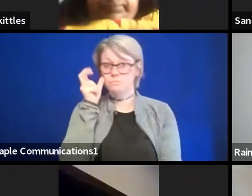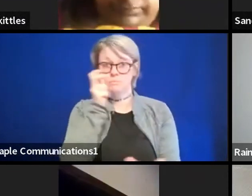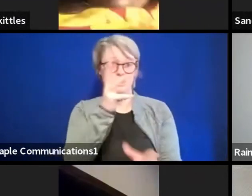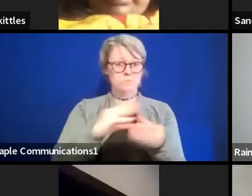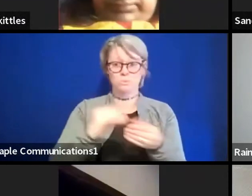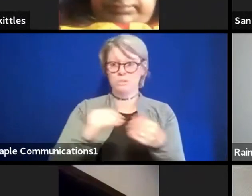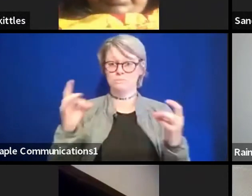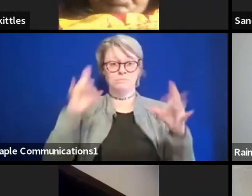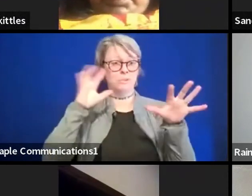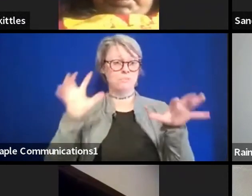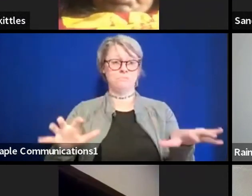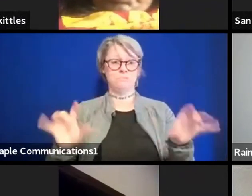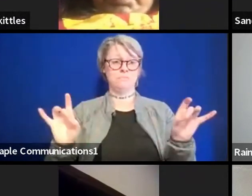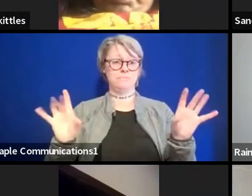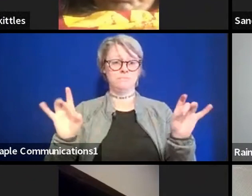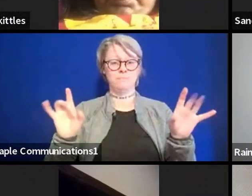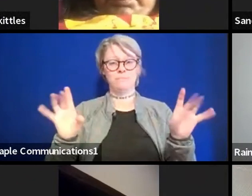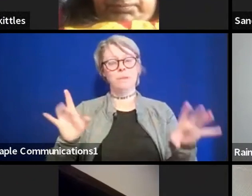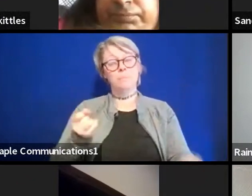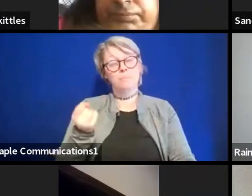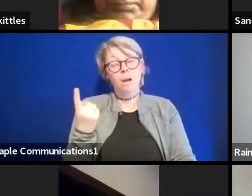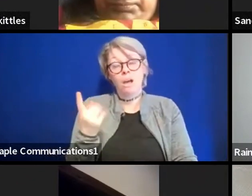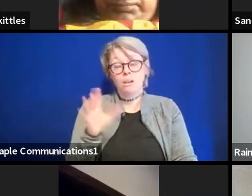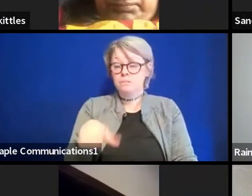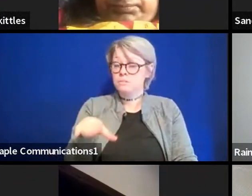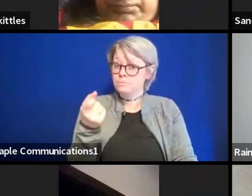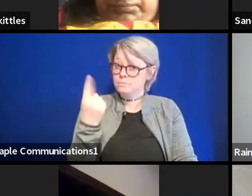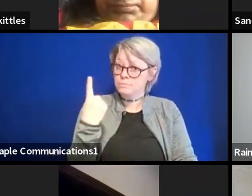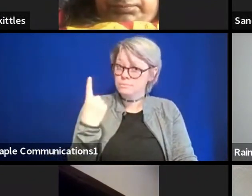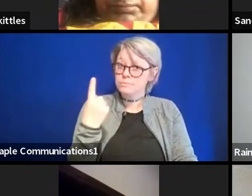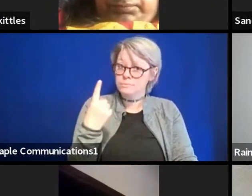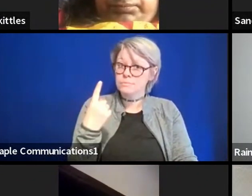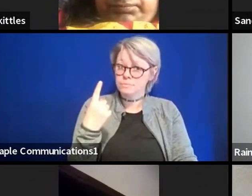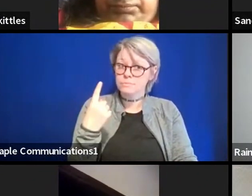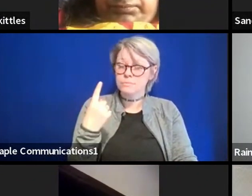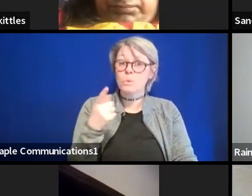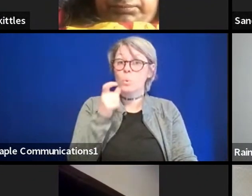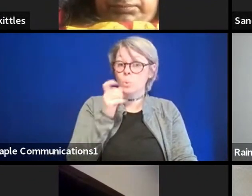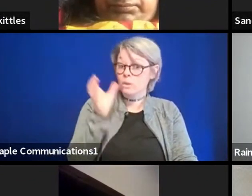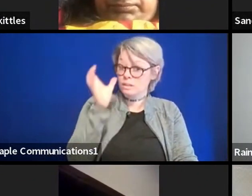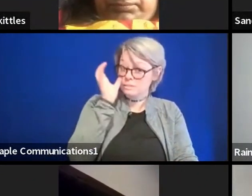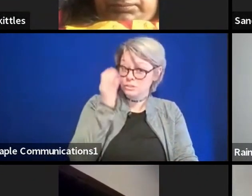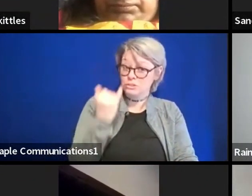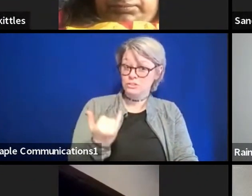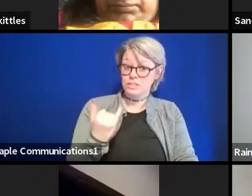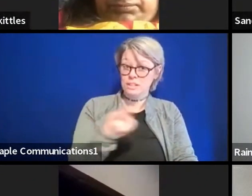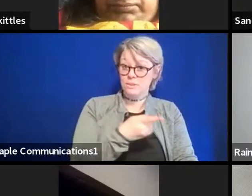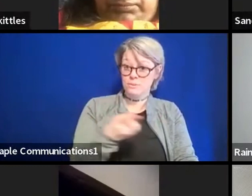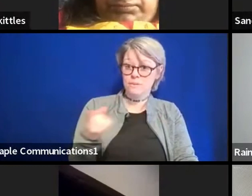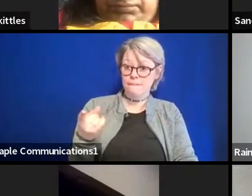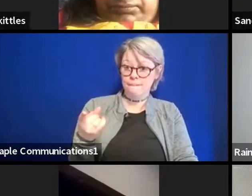to hear these stories, but I can assure you that people who are listening